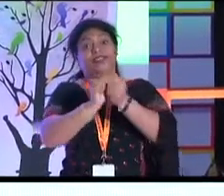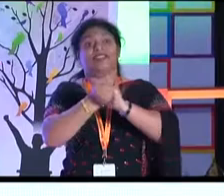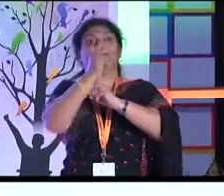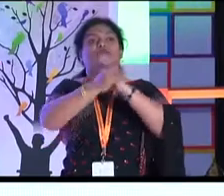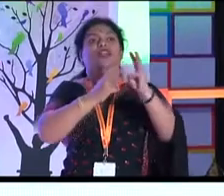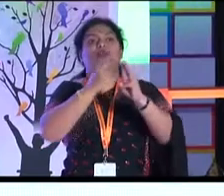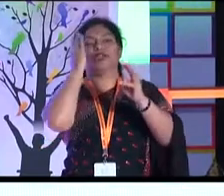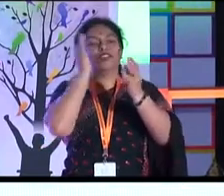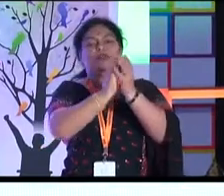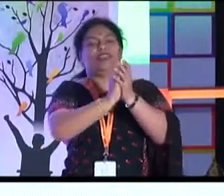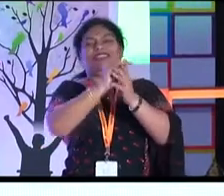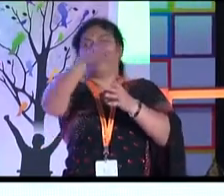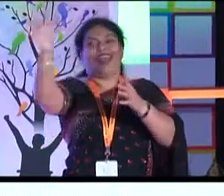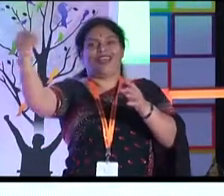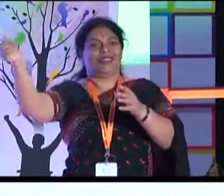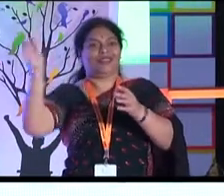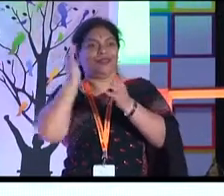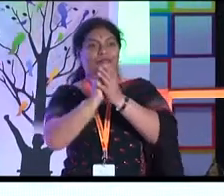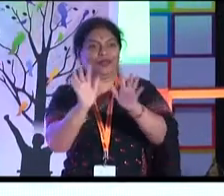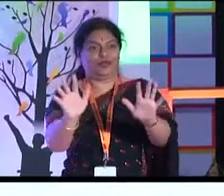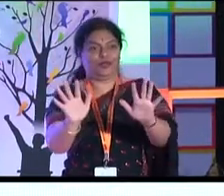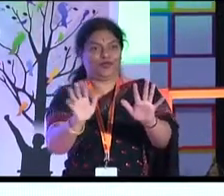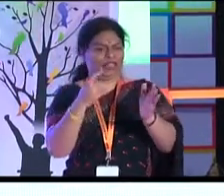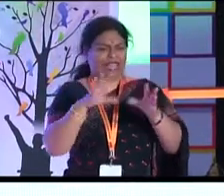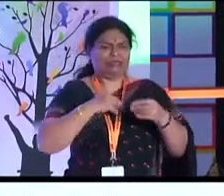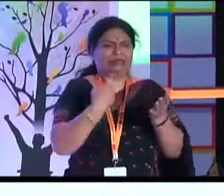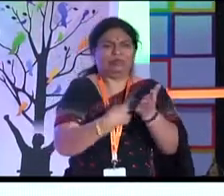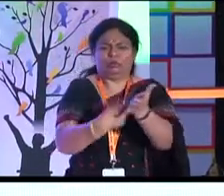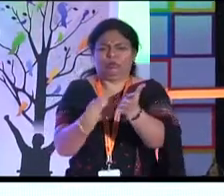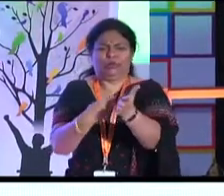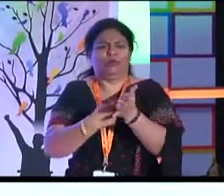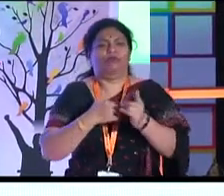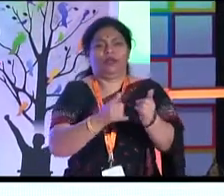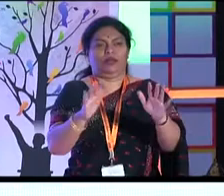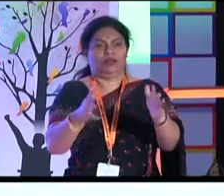don't believe in anything else. They don't accept the rules,